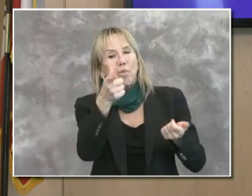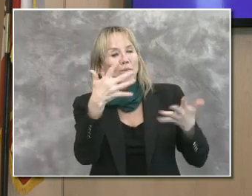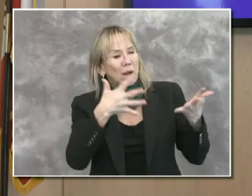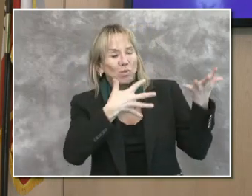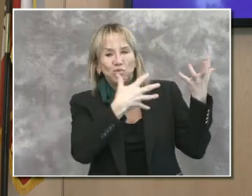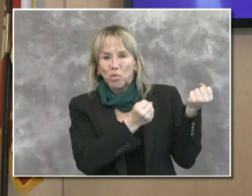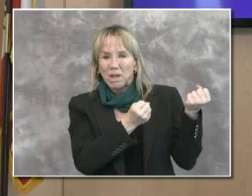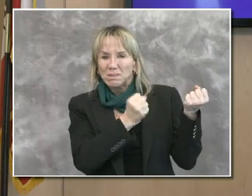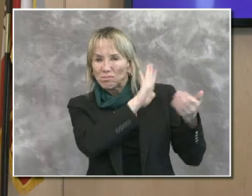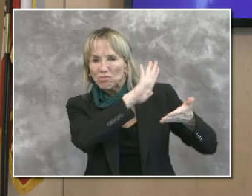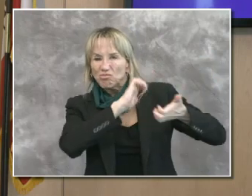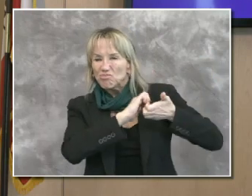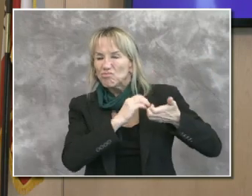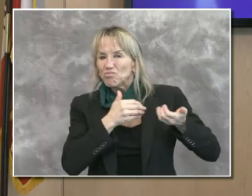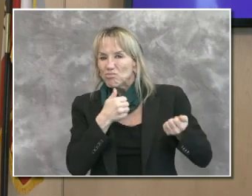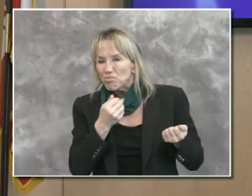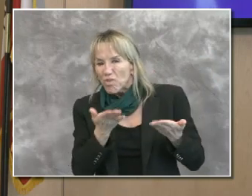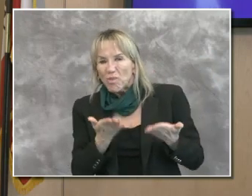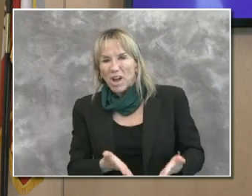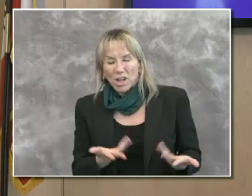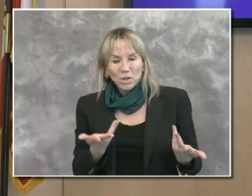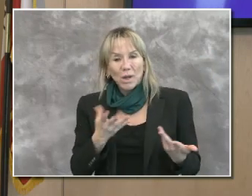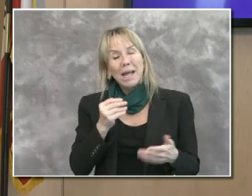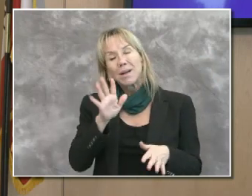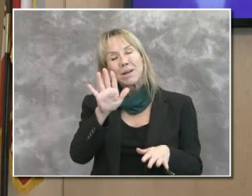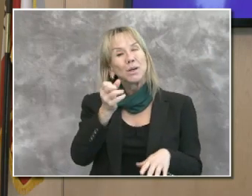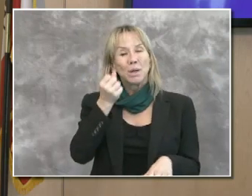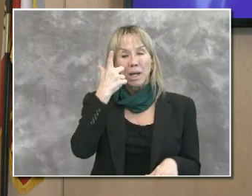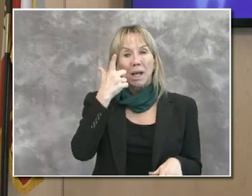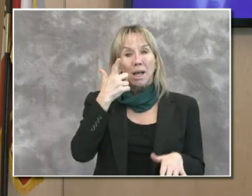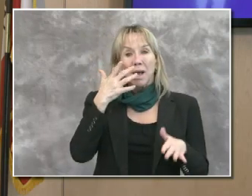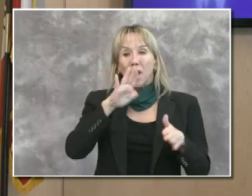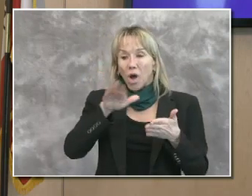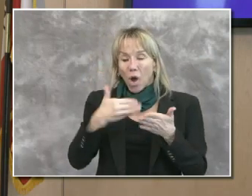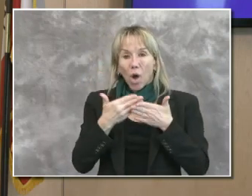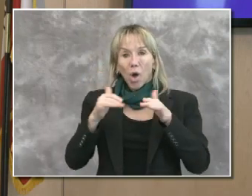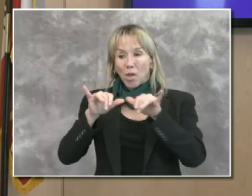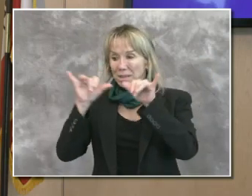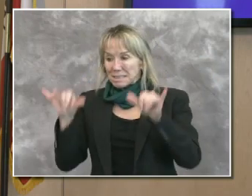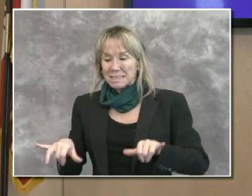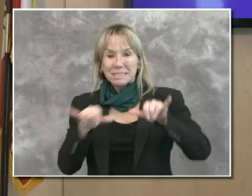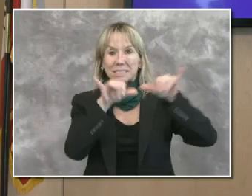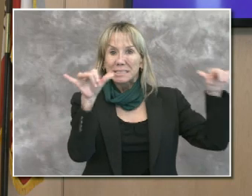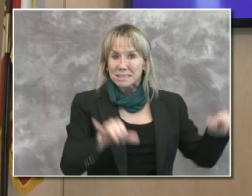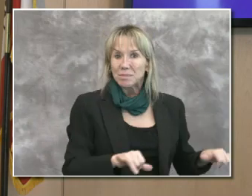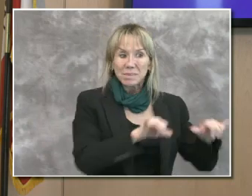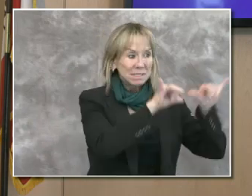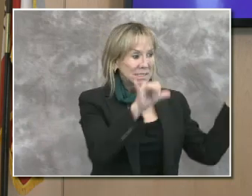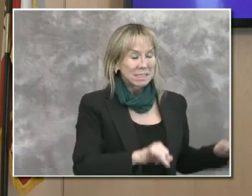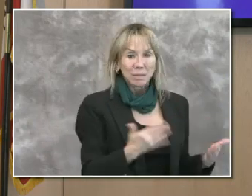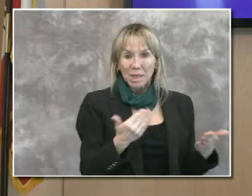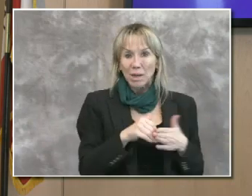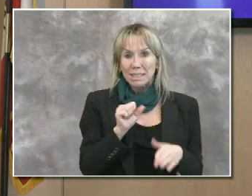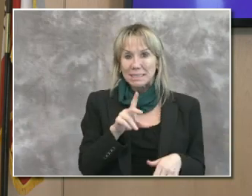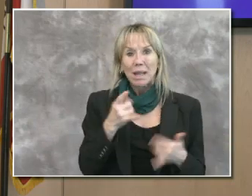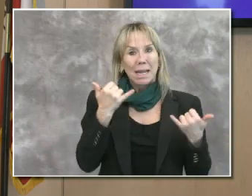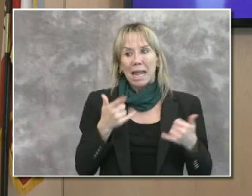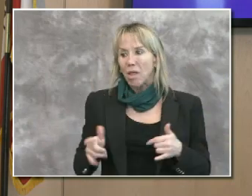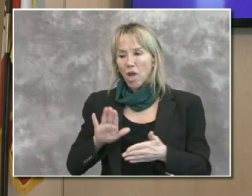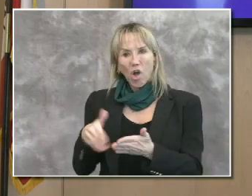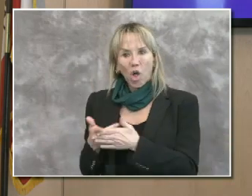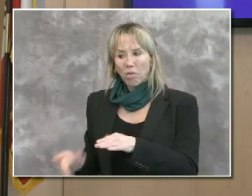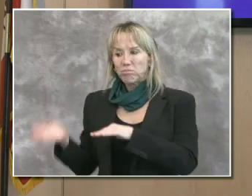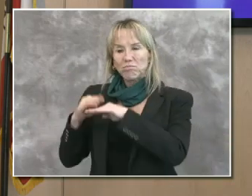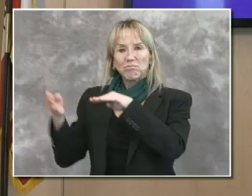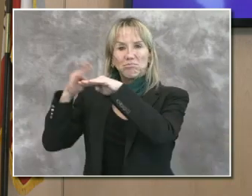and understanding that each of our systems in San Diego are having more and more testing capability brought on board